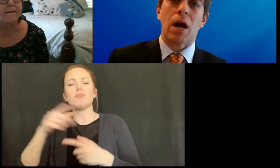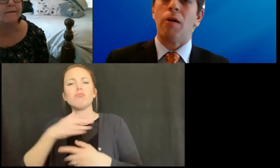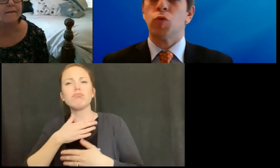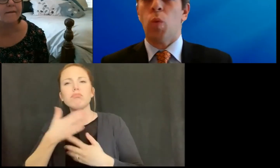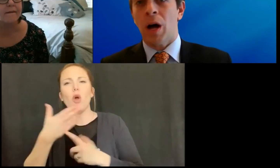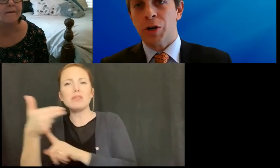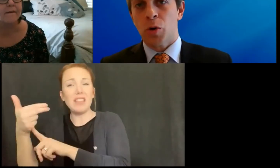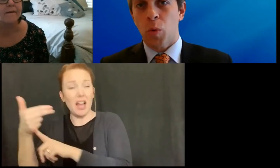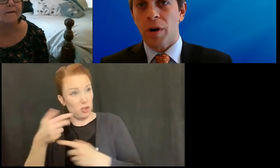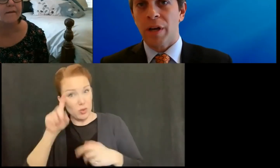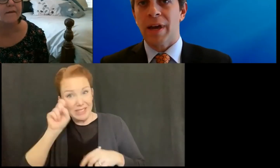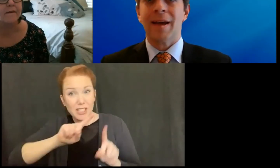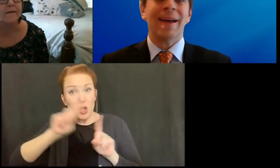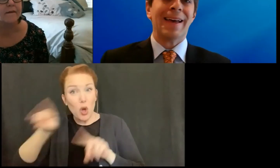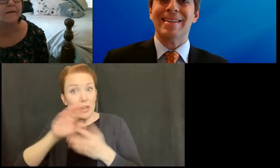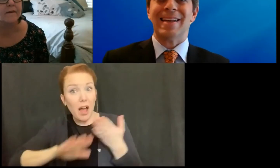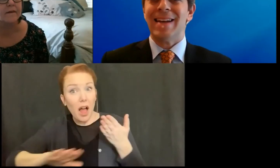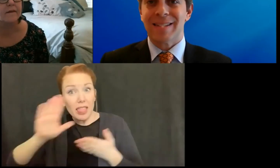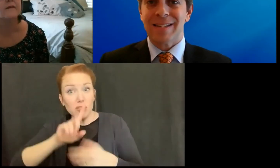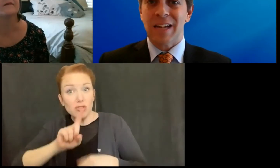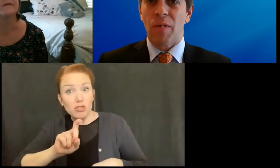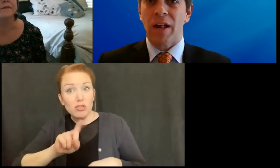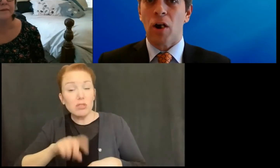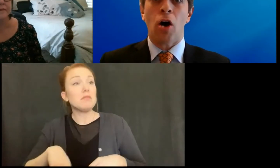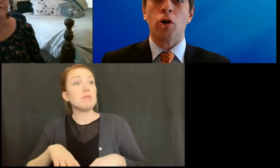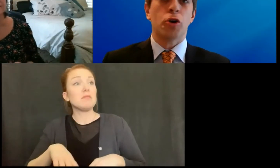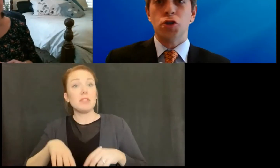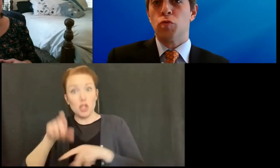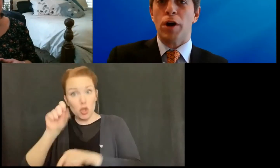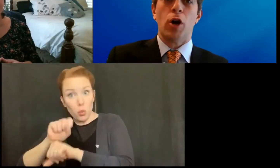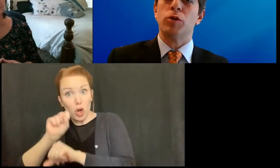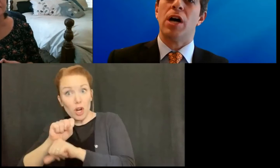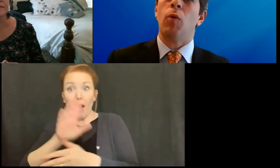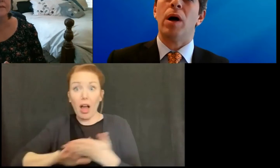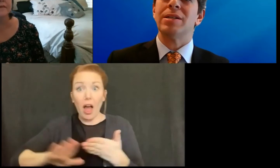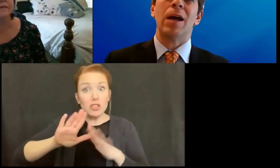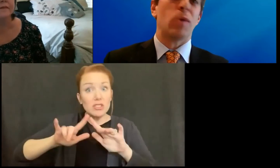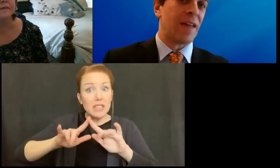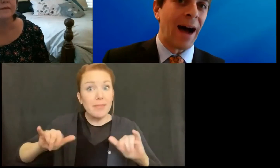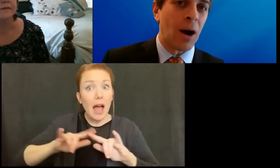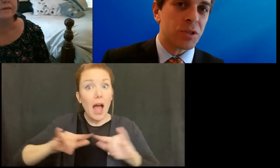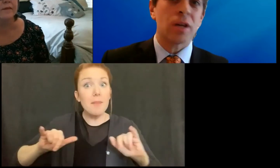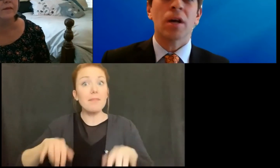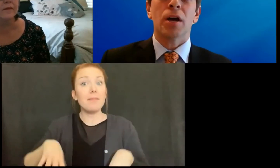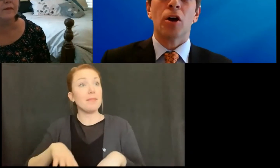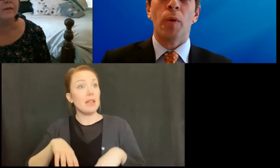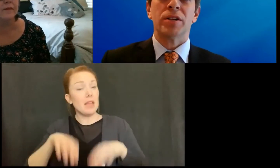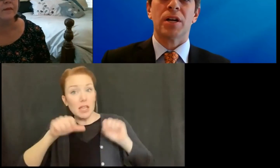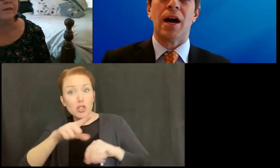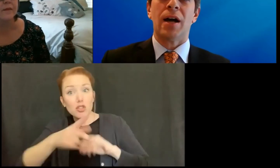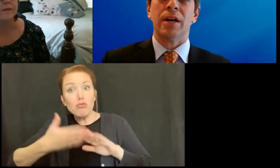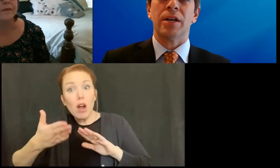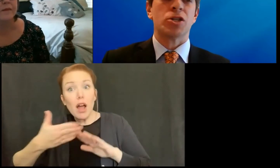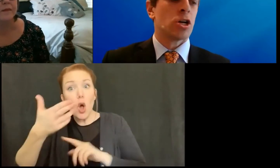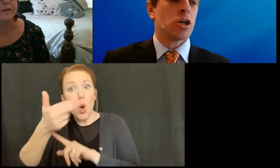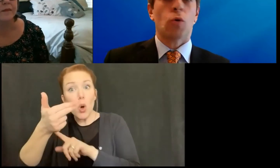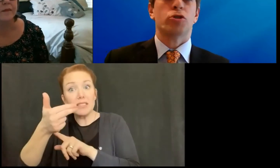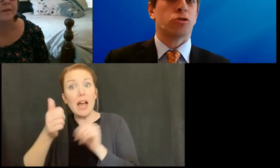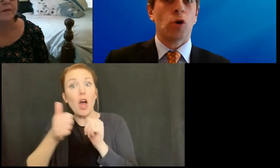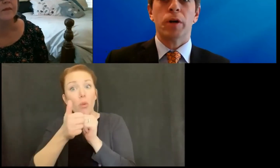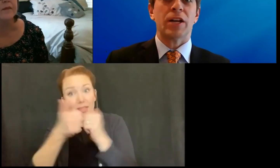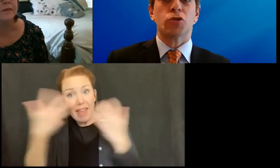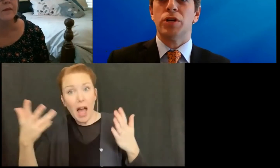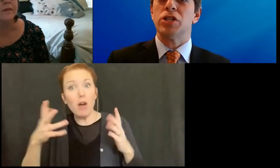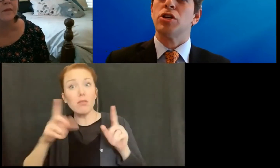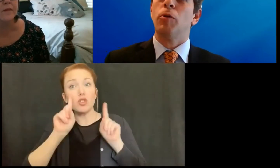Can you go to college while you're working? Is it necessary at all? Could you run a hotel one day without going to college